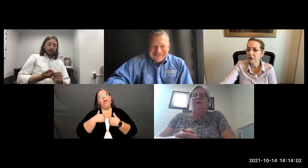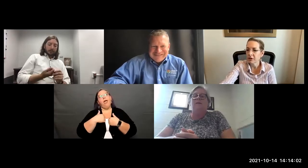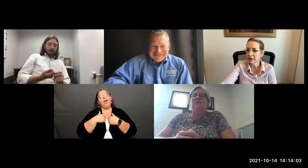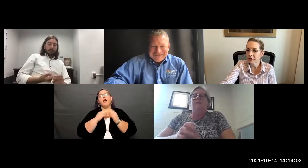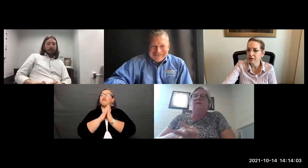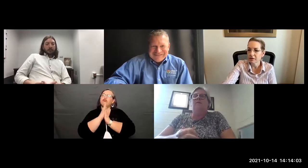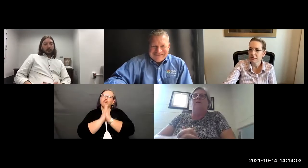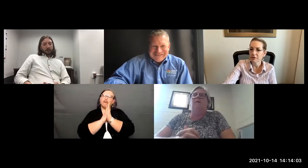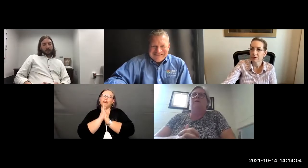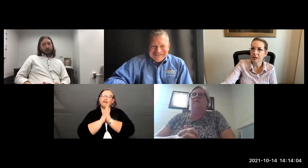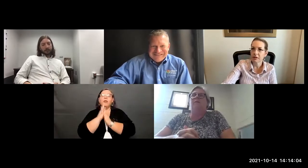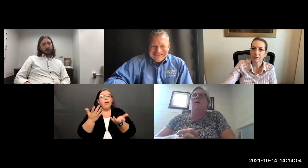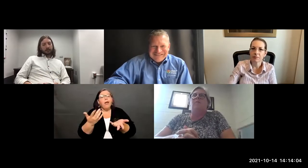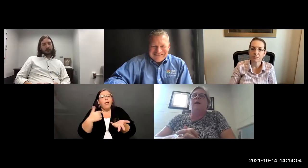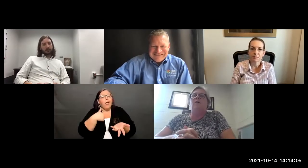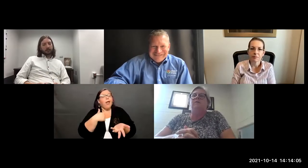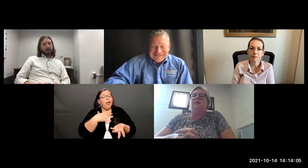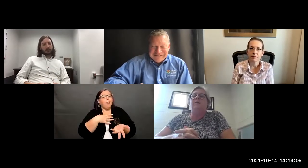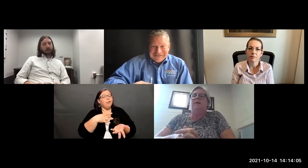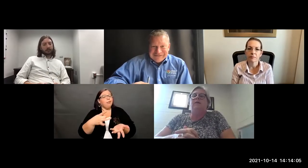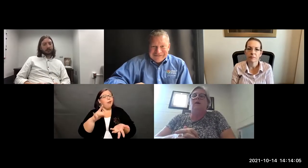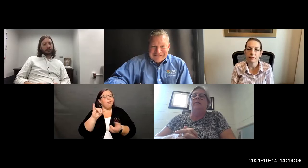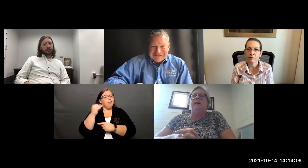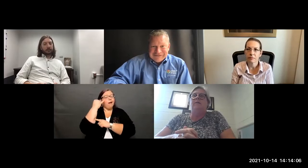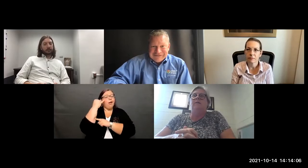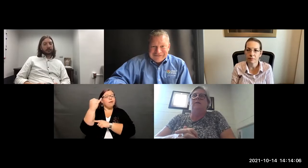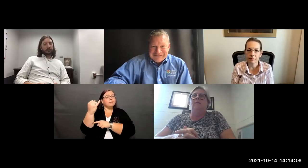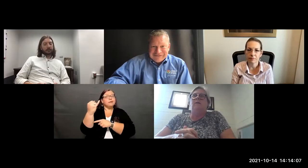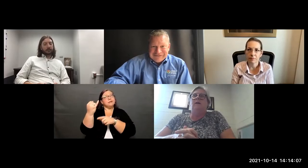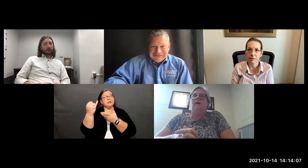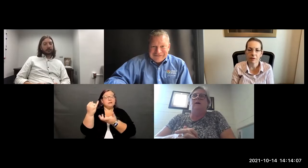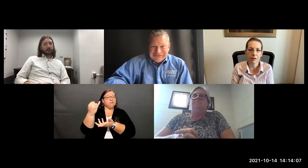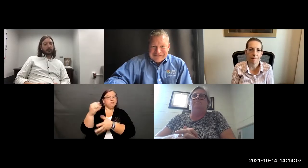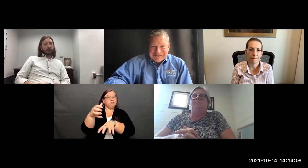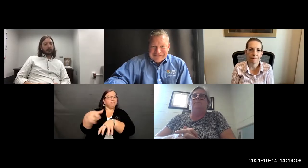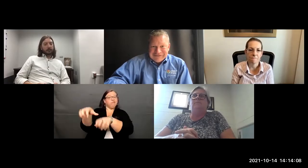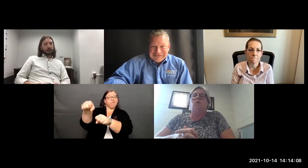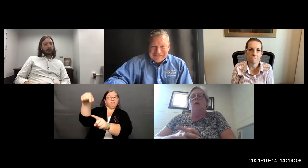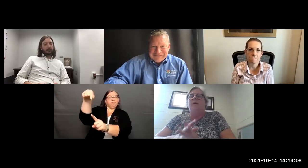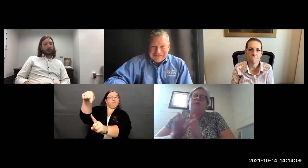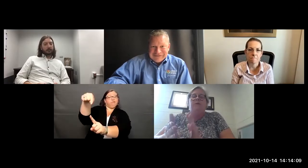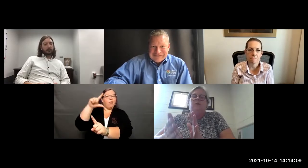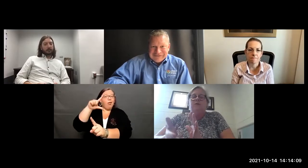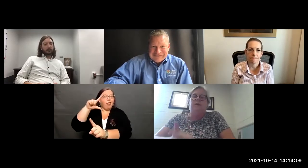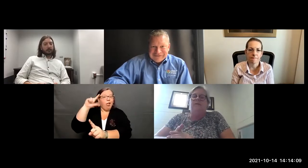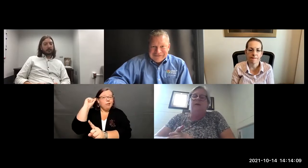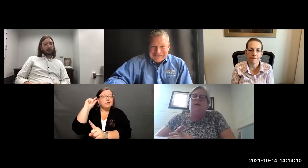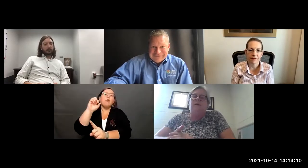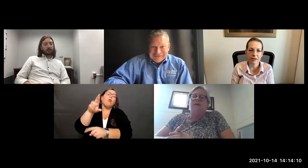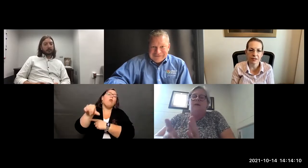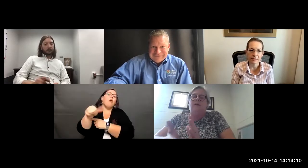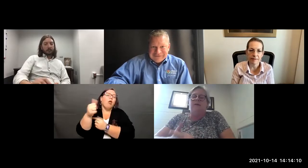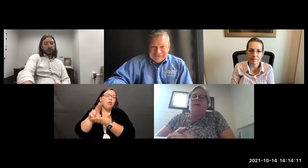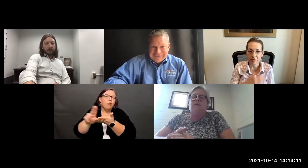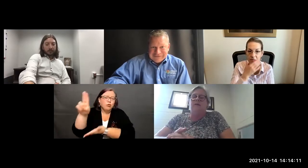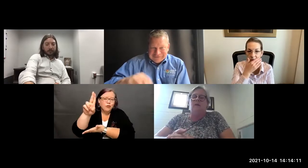like the idea of housing it at Gallaudet or another university. I